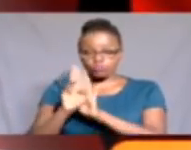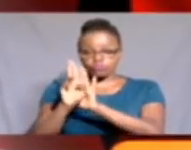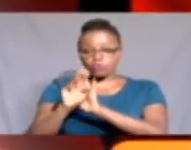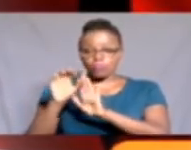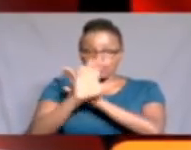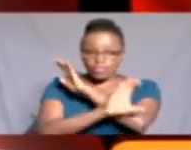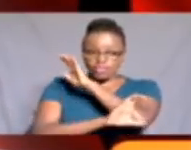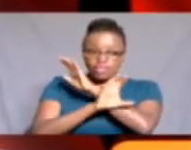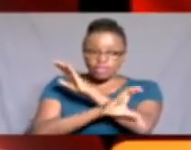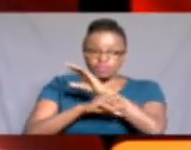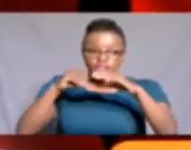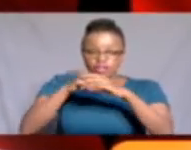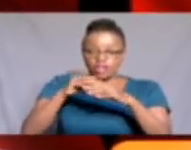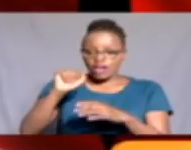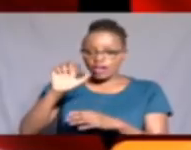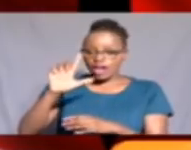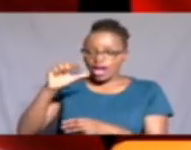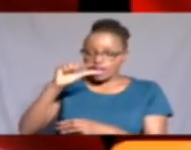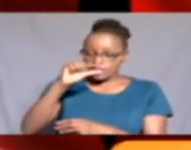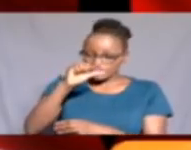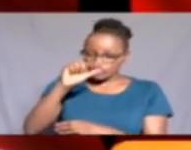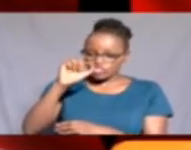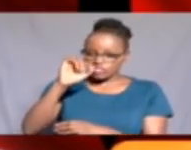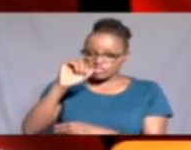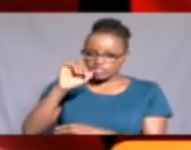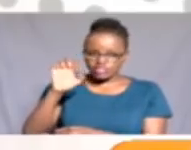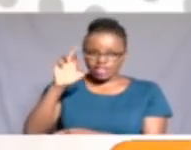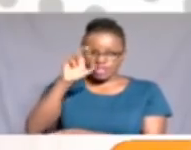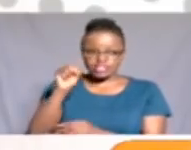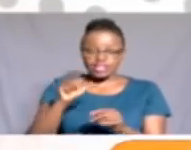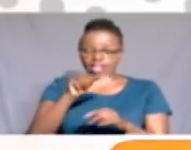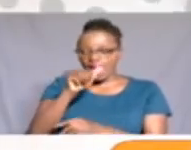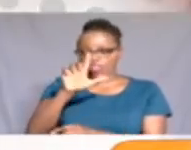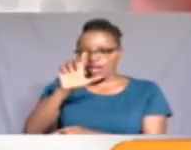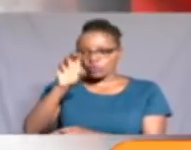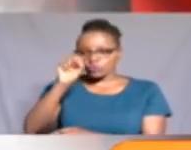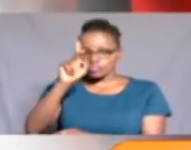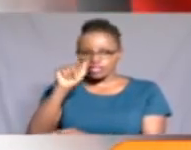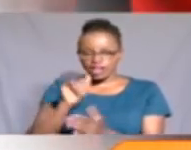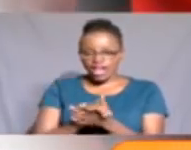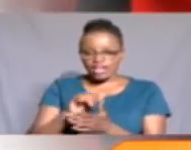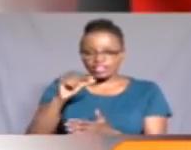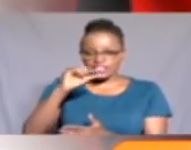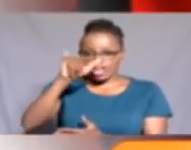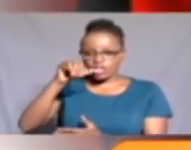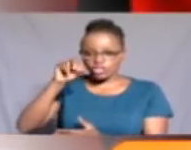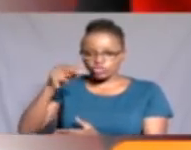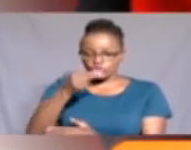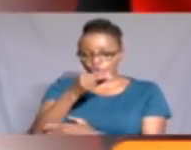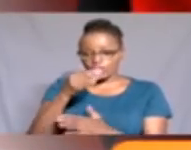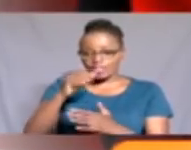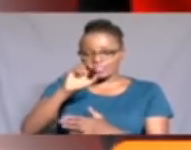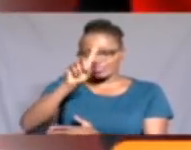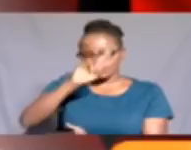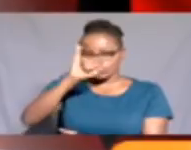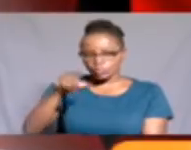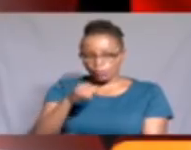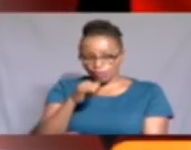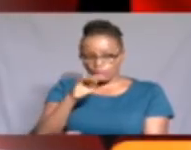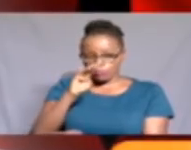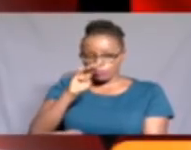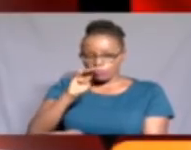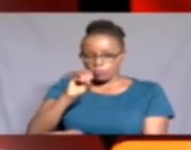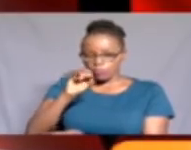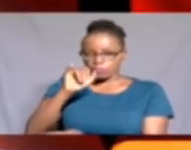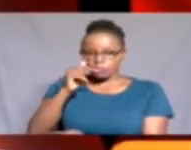country in Algiers, Flora Karugo in Lusaka, and John Mwangemi in Djibouti. Purity Muhindi